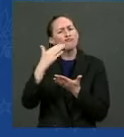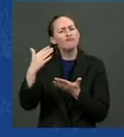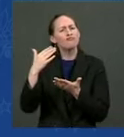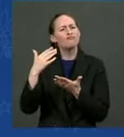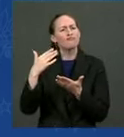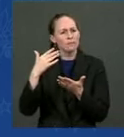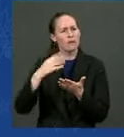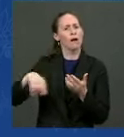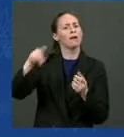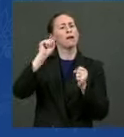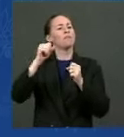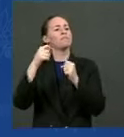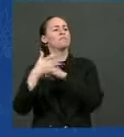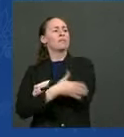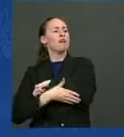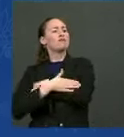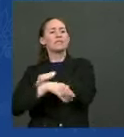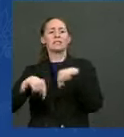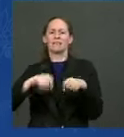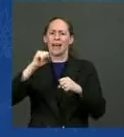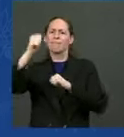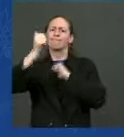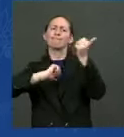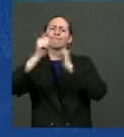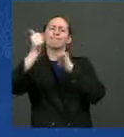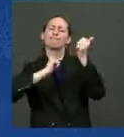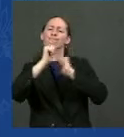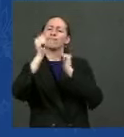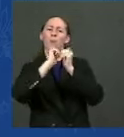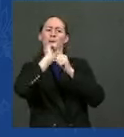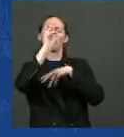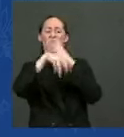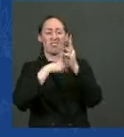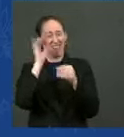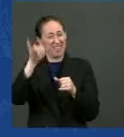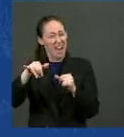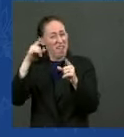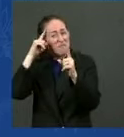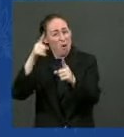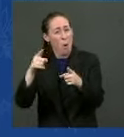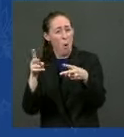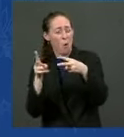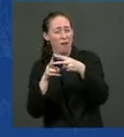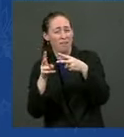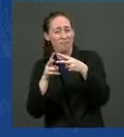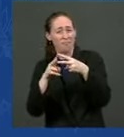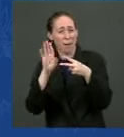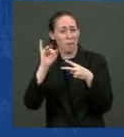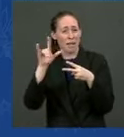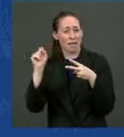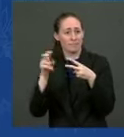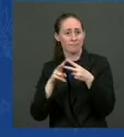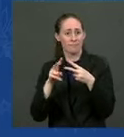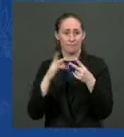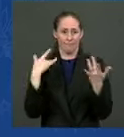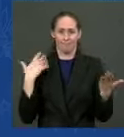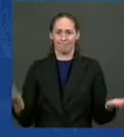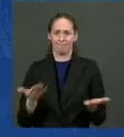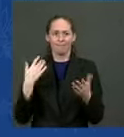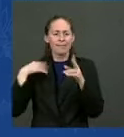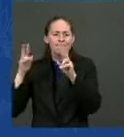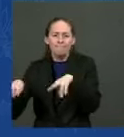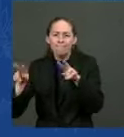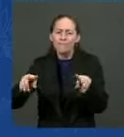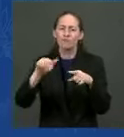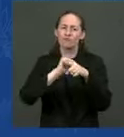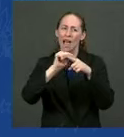world. That's what these bills are all about. If you want proof, just come to this training facility. This is where